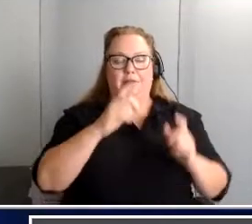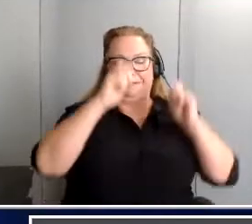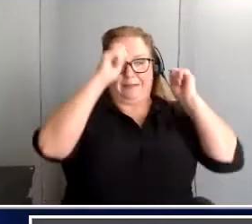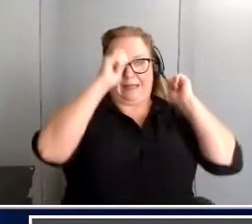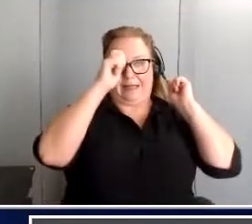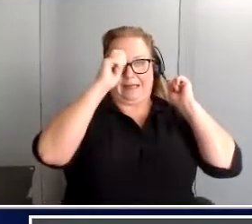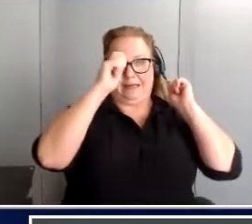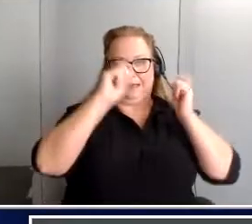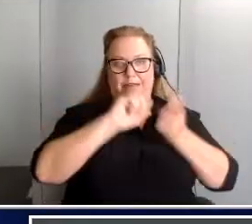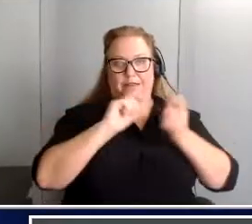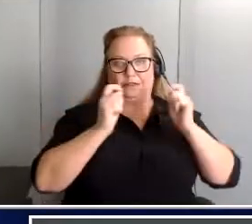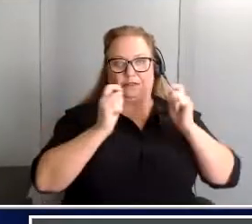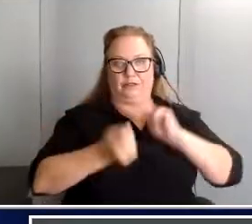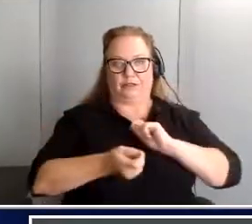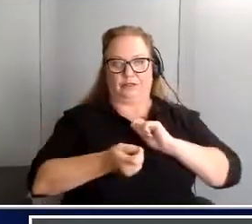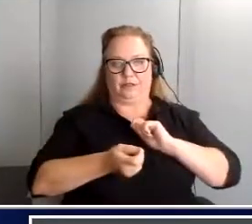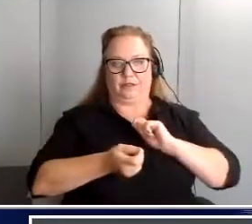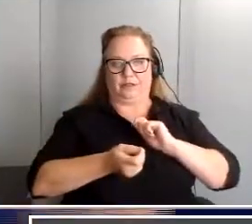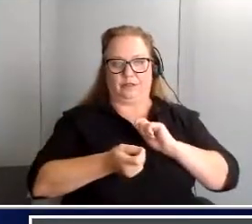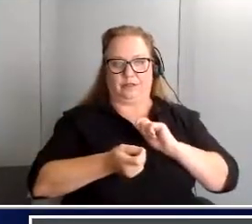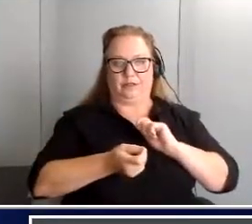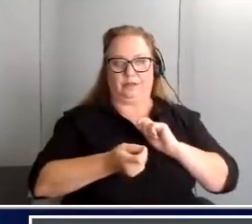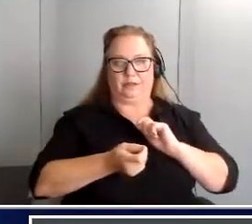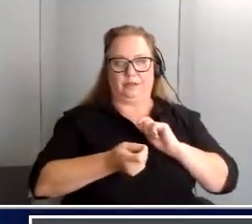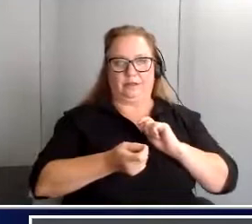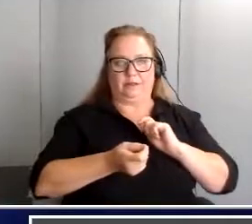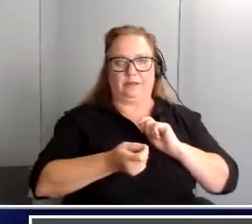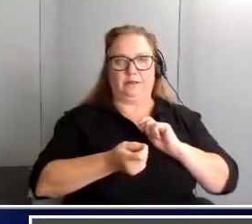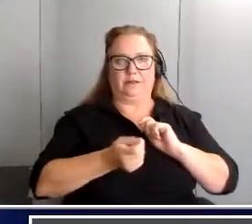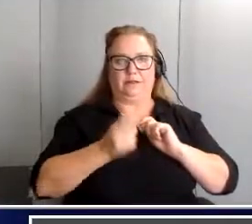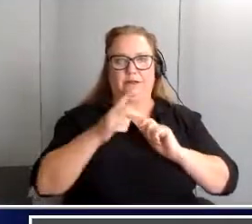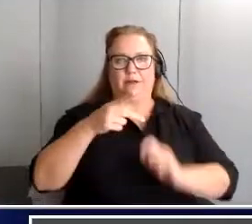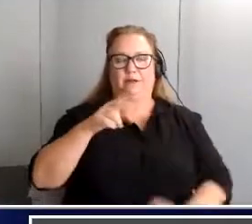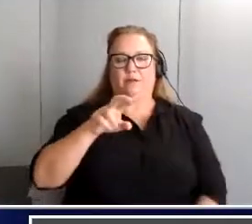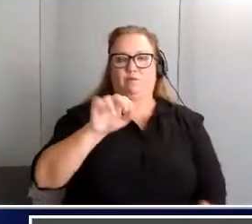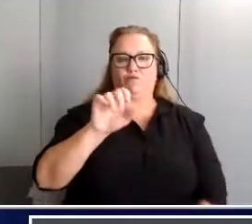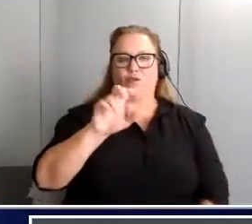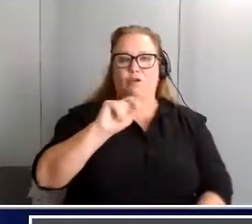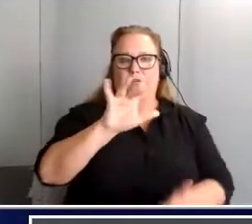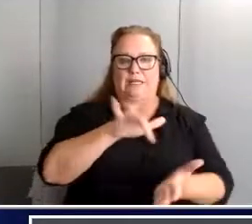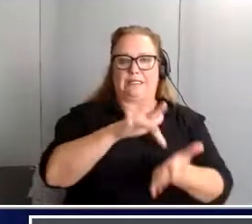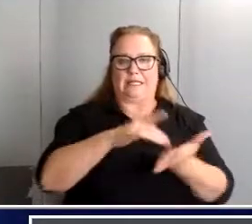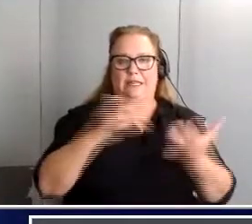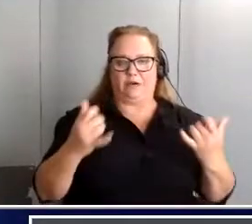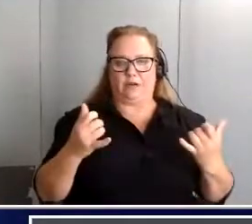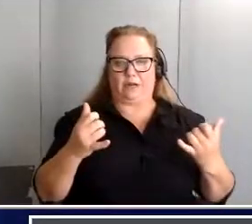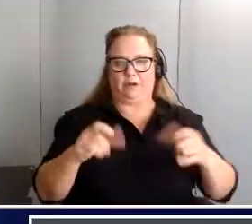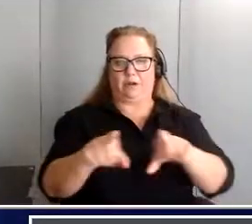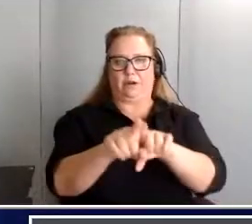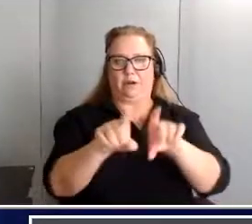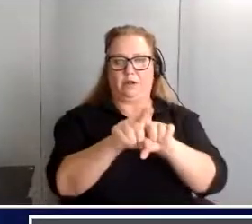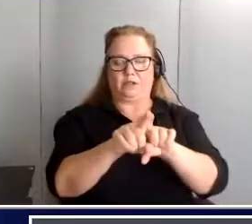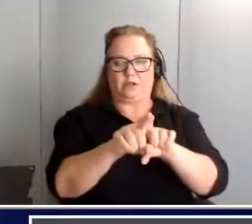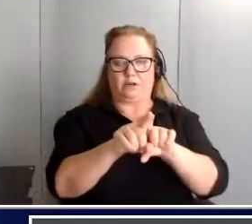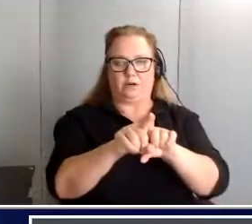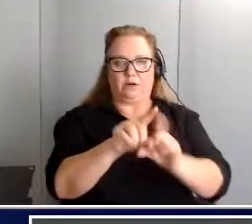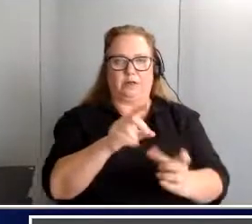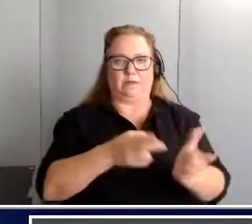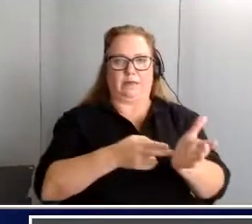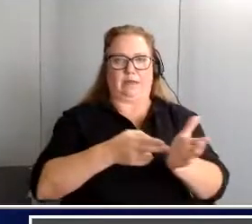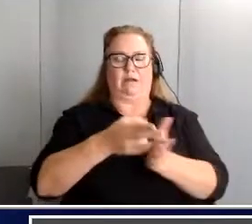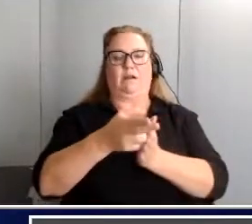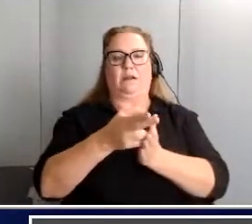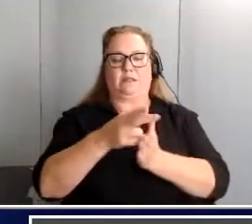it's brand new to our area. Because we just have the Proton Center now, and also because, to be very honest, Proton Center,